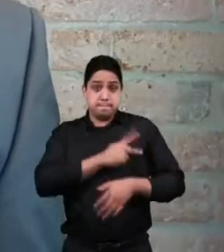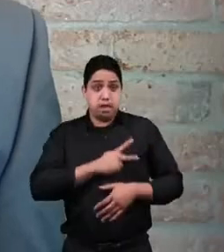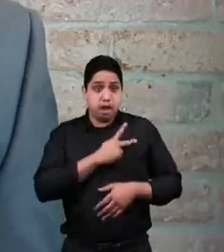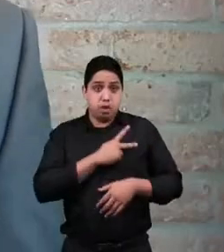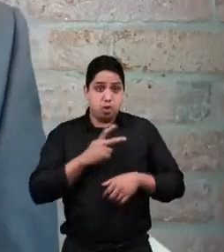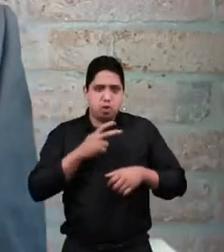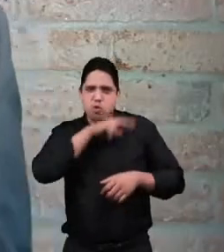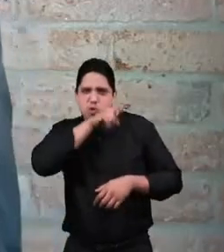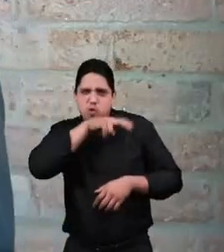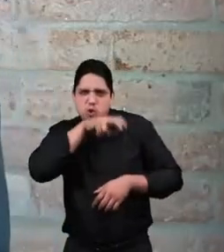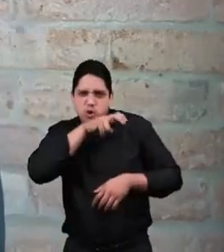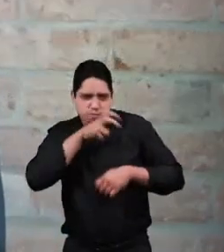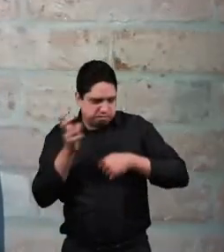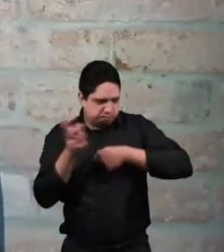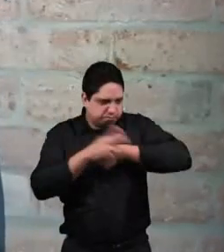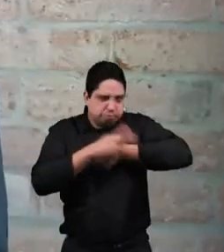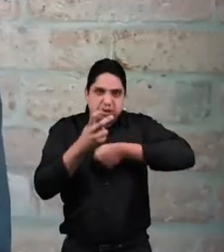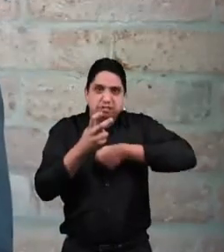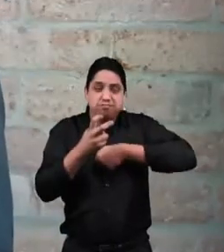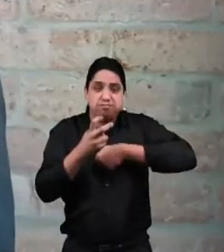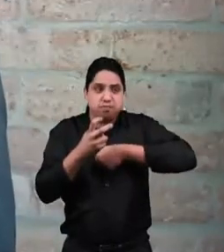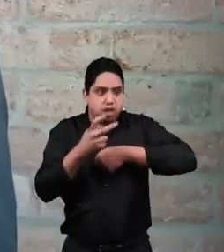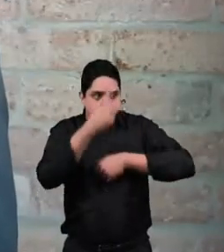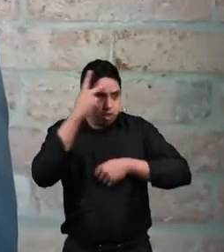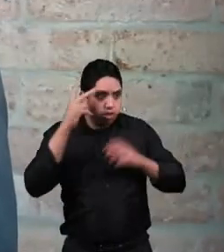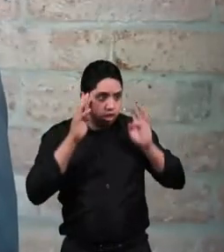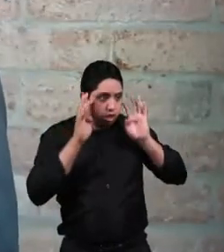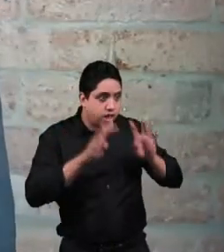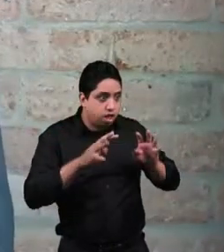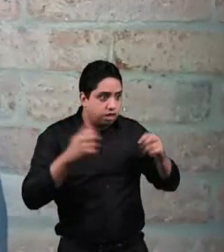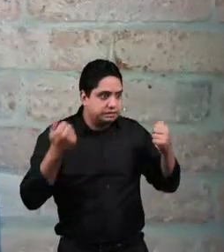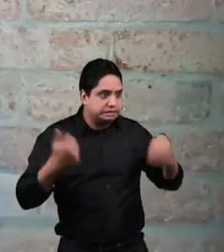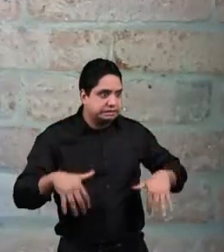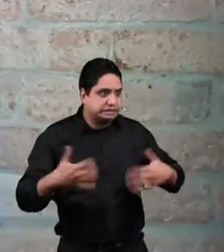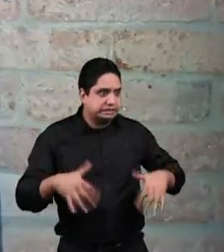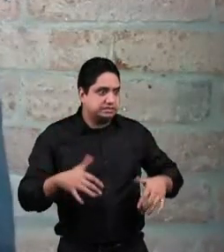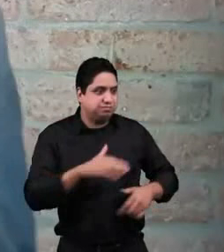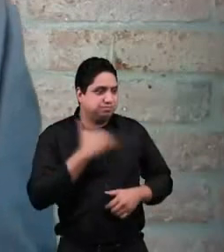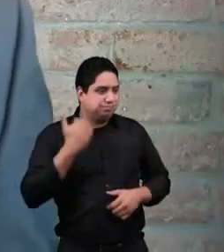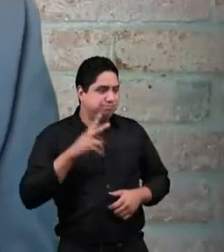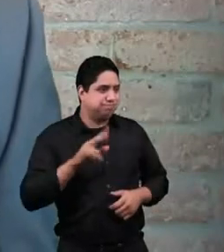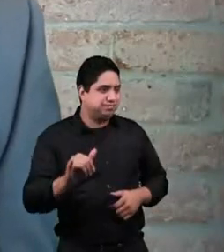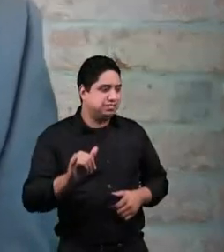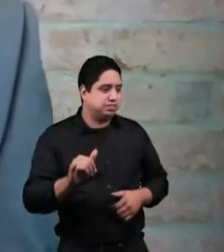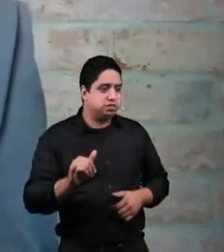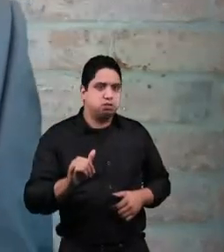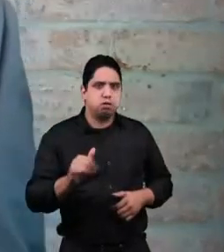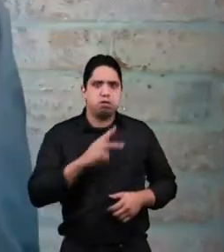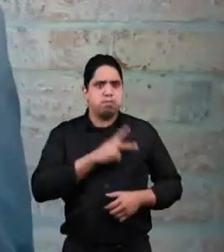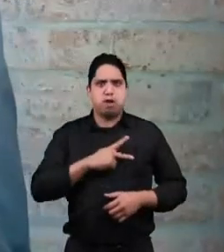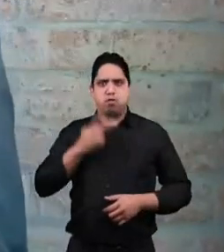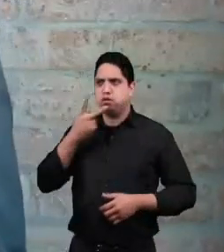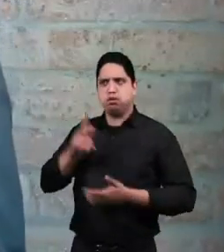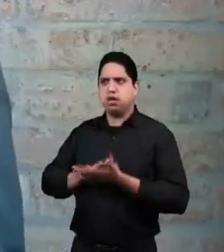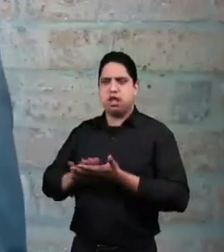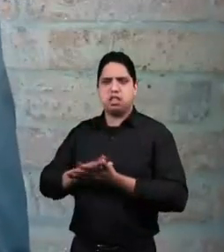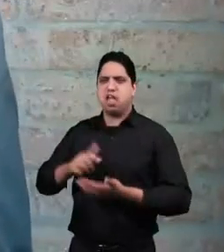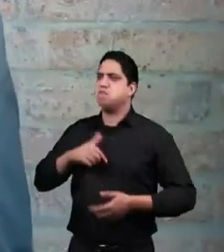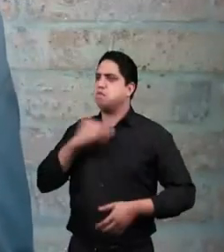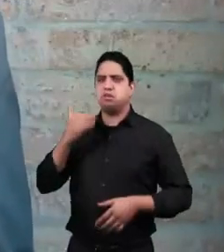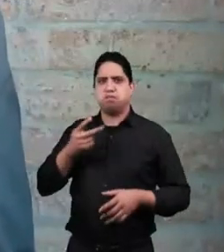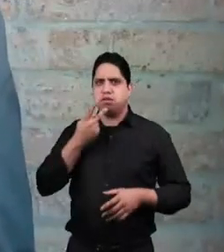And he was even bitten by a serpent. And the people around him, when they saw that, they thought he would die.